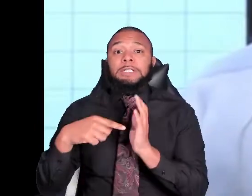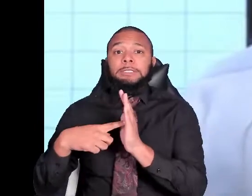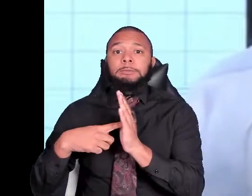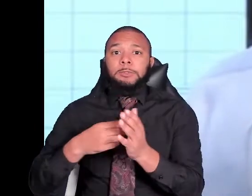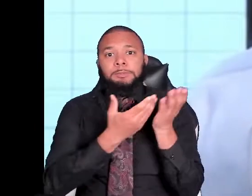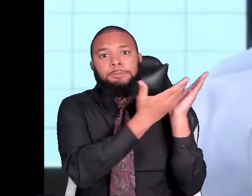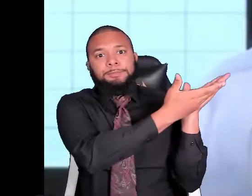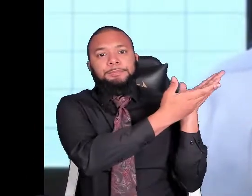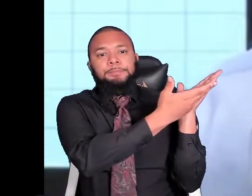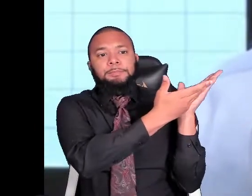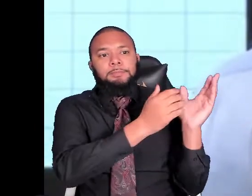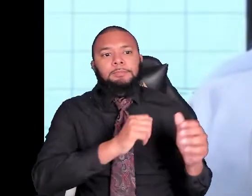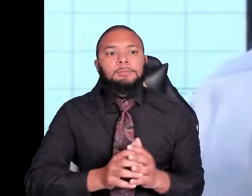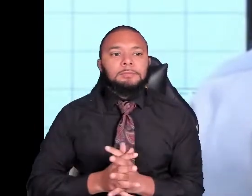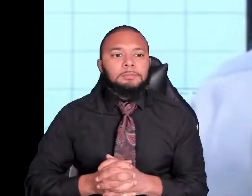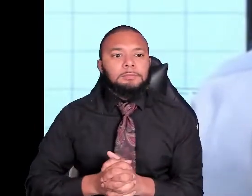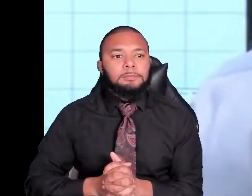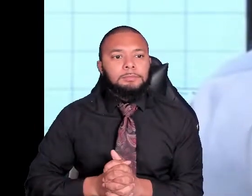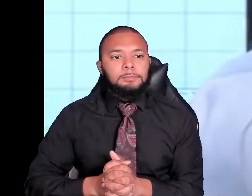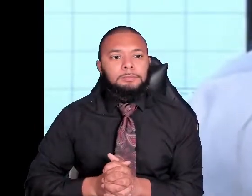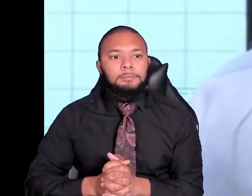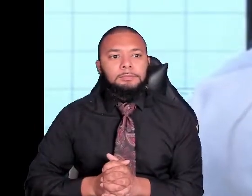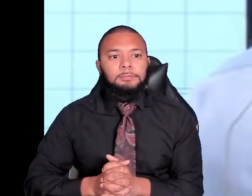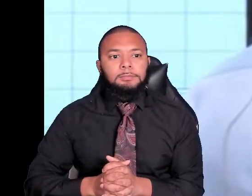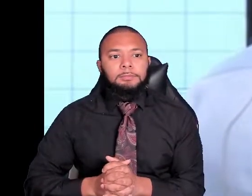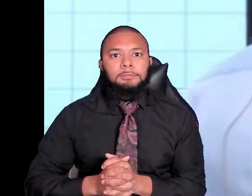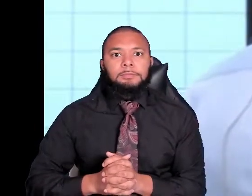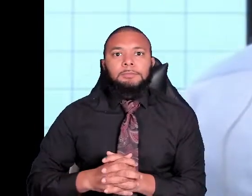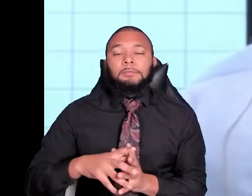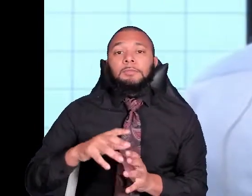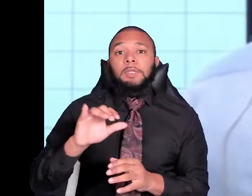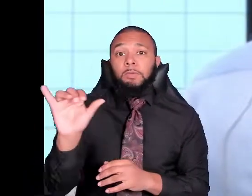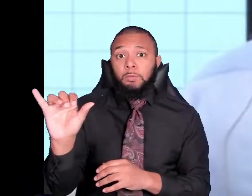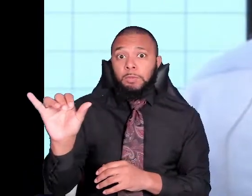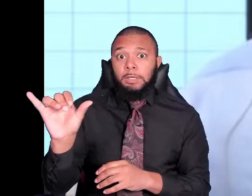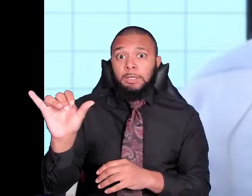Y is less than or equal to